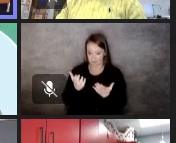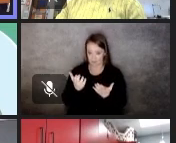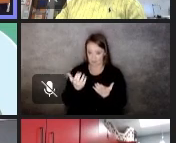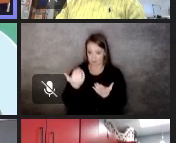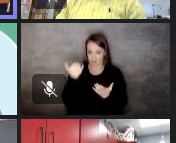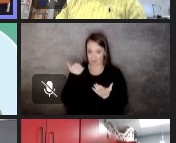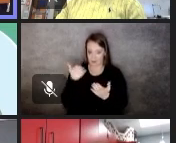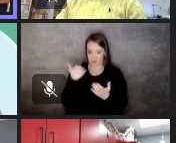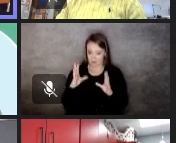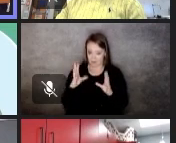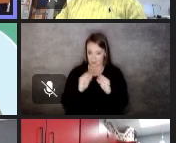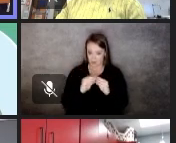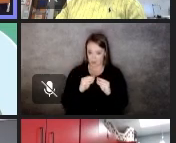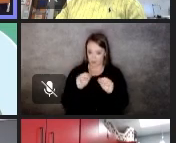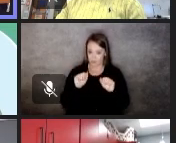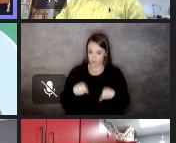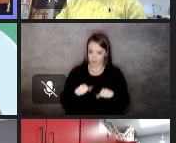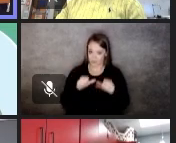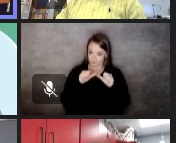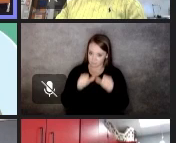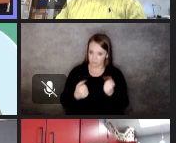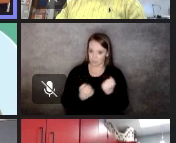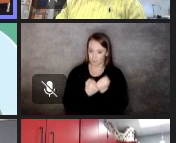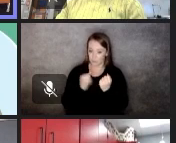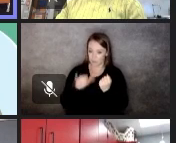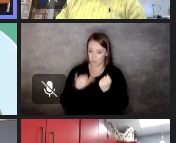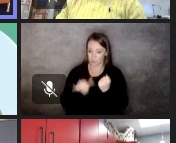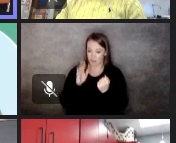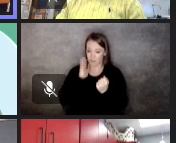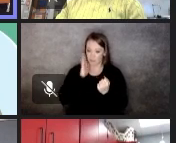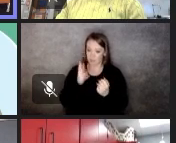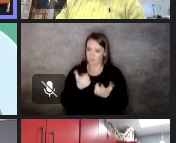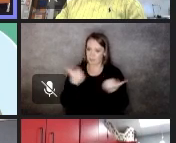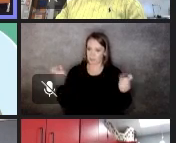moving, that would be a huge priority. And of course, advocating